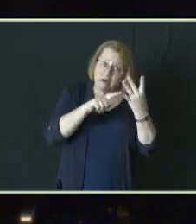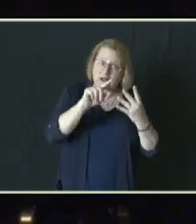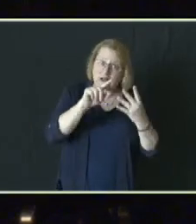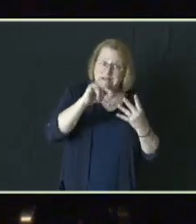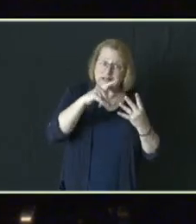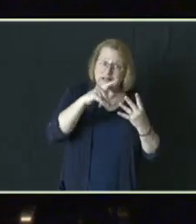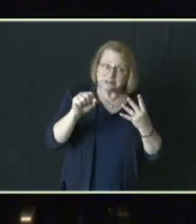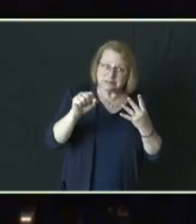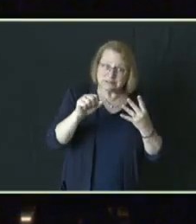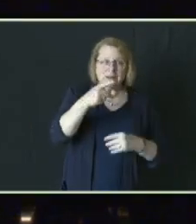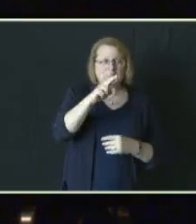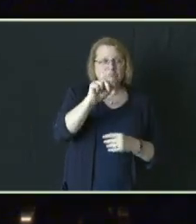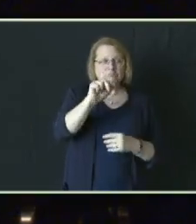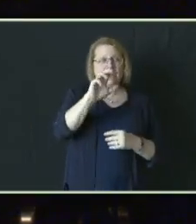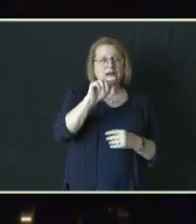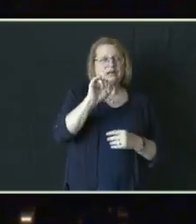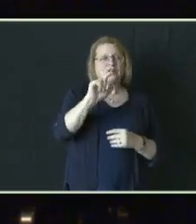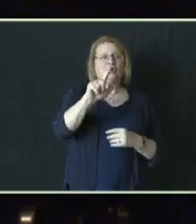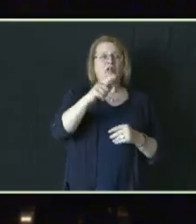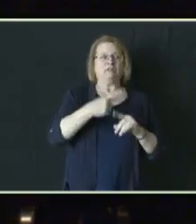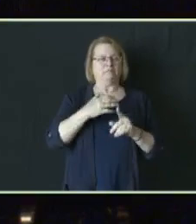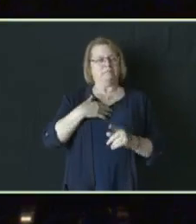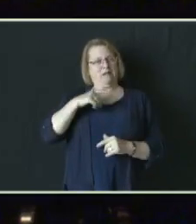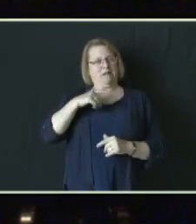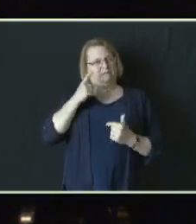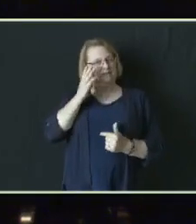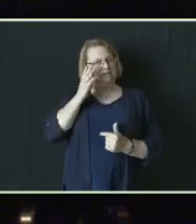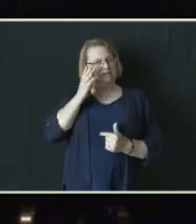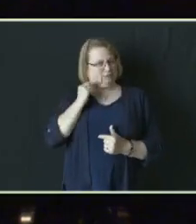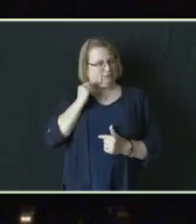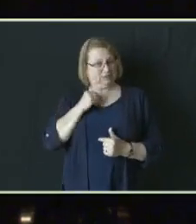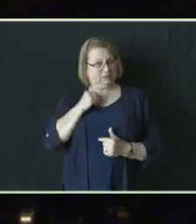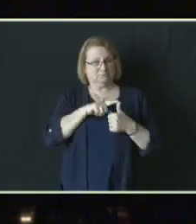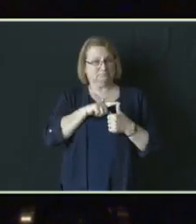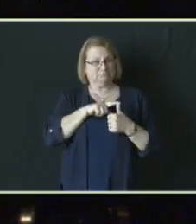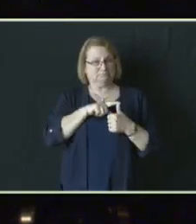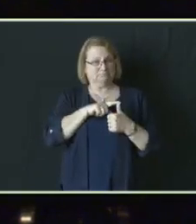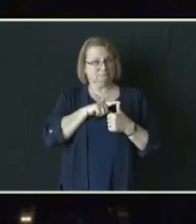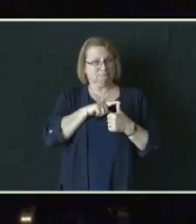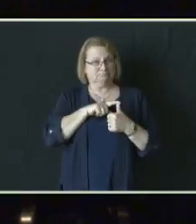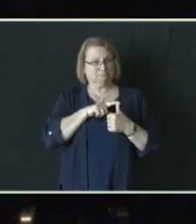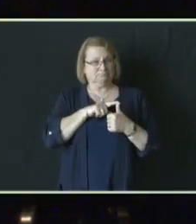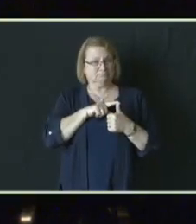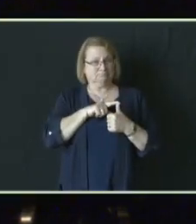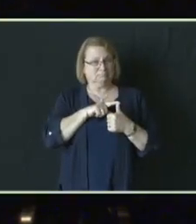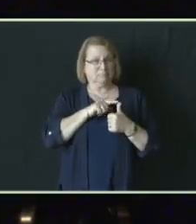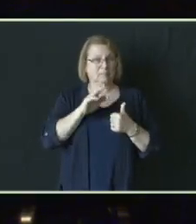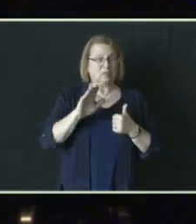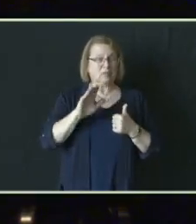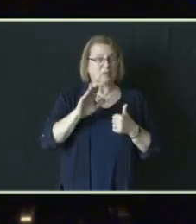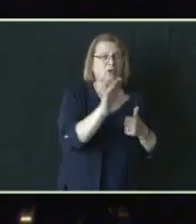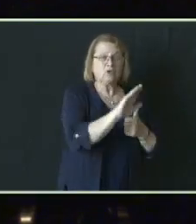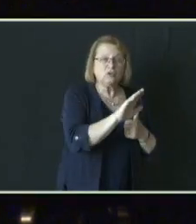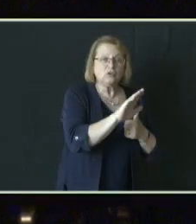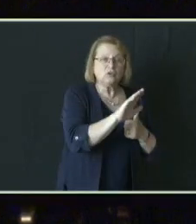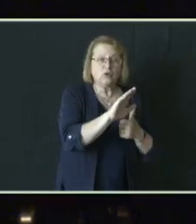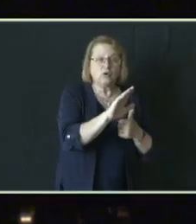life experience. Point number one, your brand is what you were